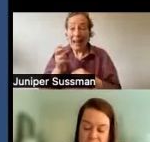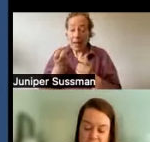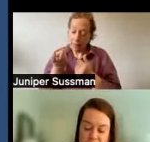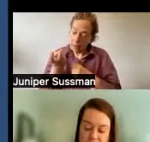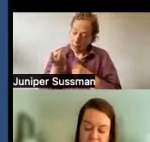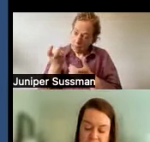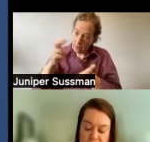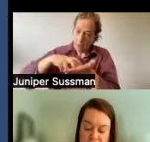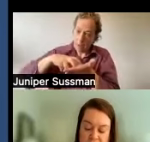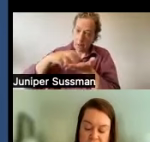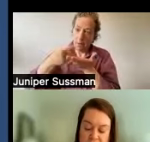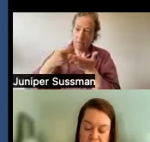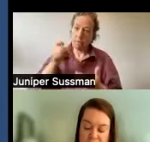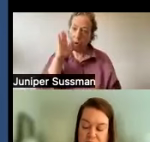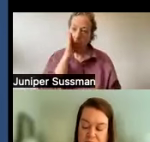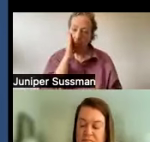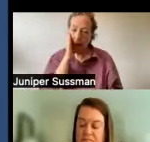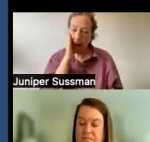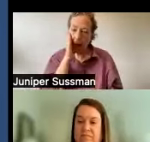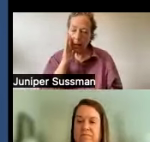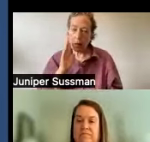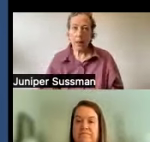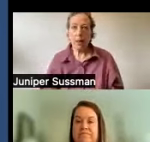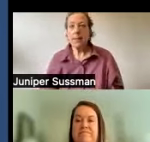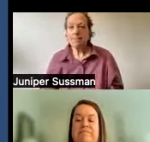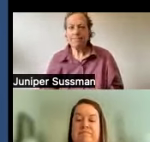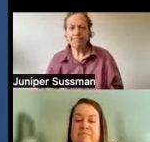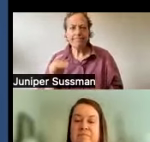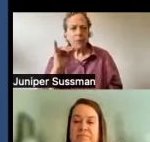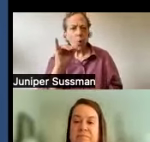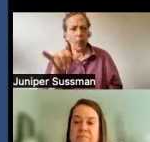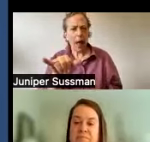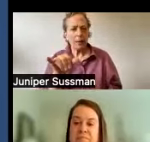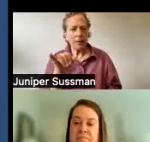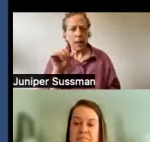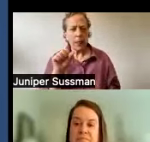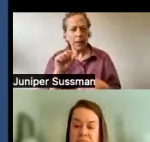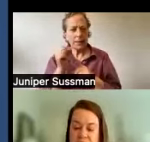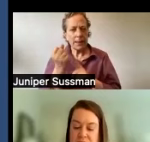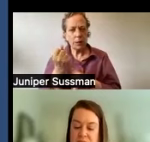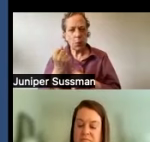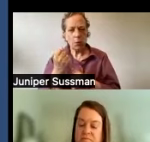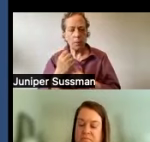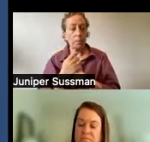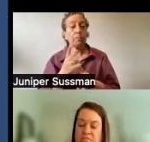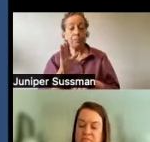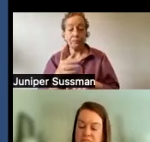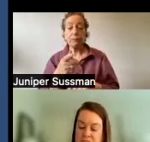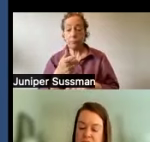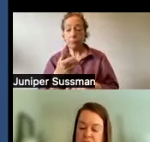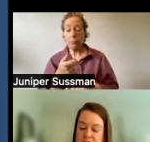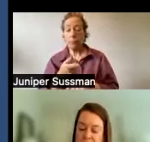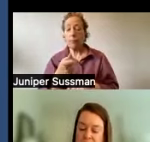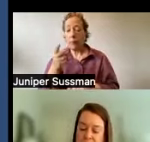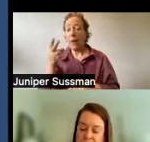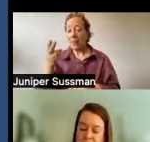so that's the situation we're facing. There is a history of this in